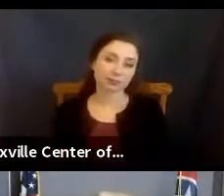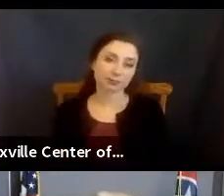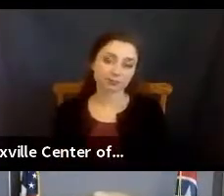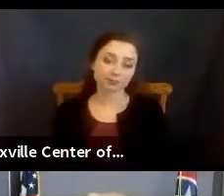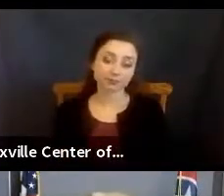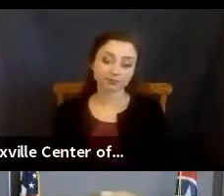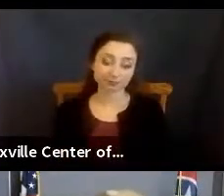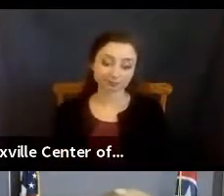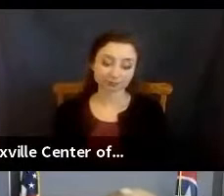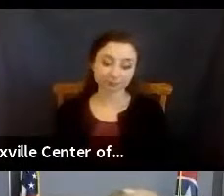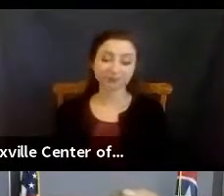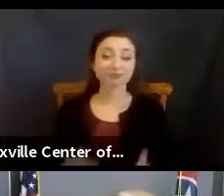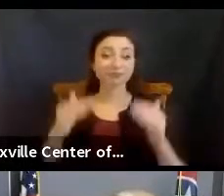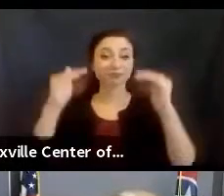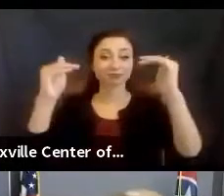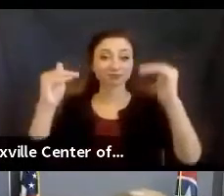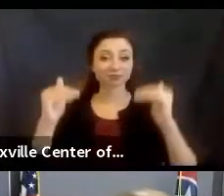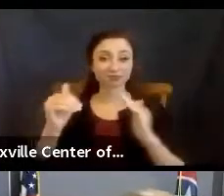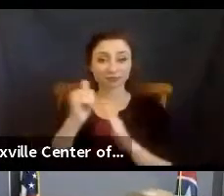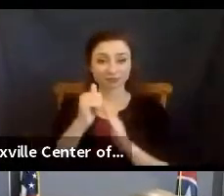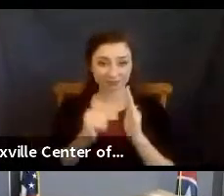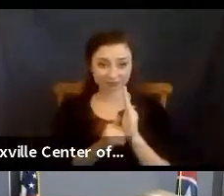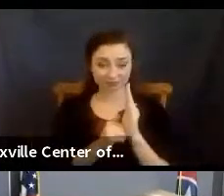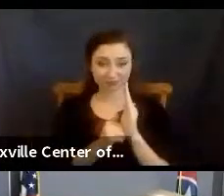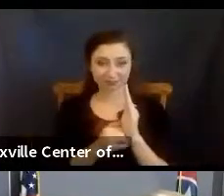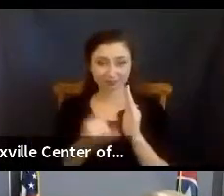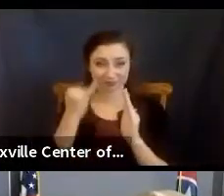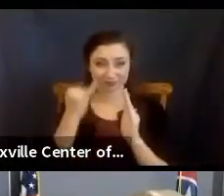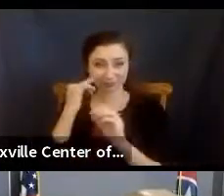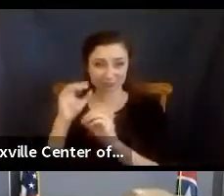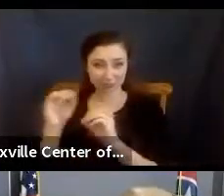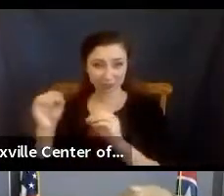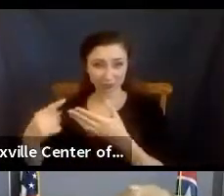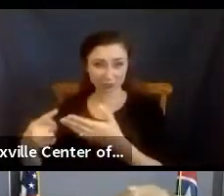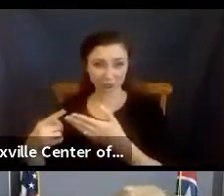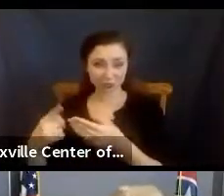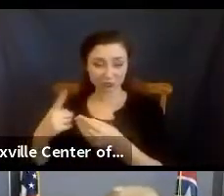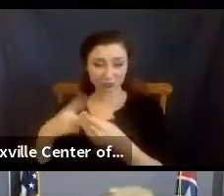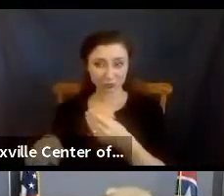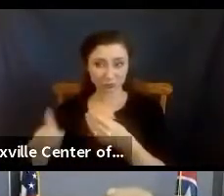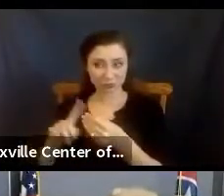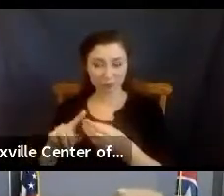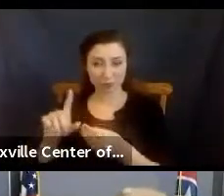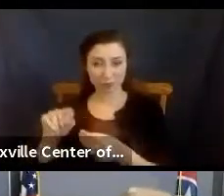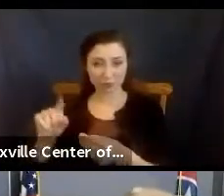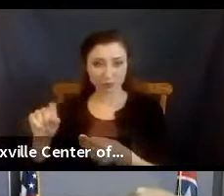So next item on the agenda then, if there's nothing else on that one.